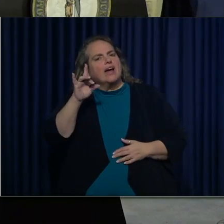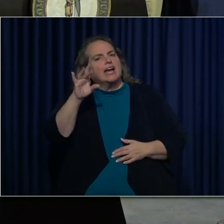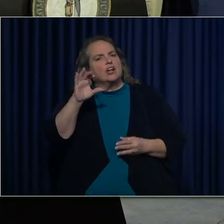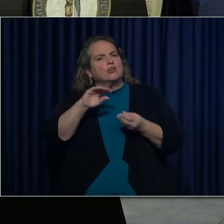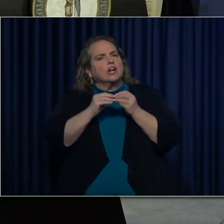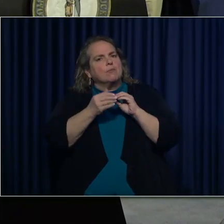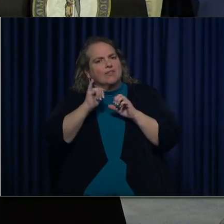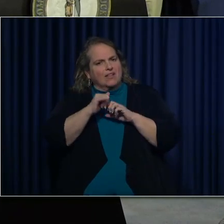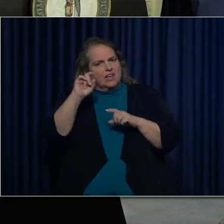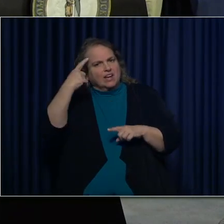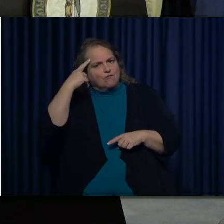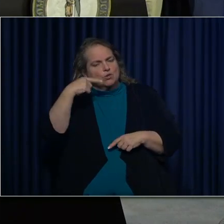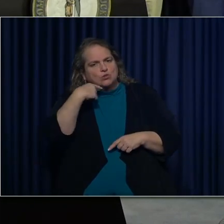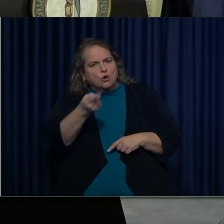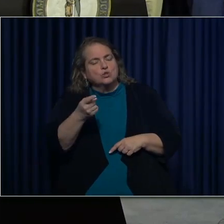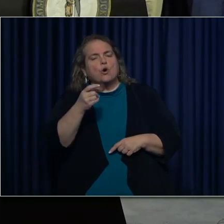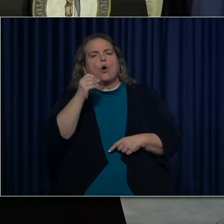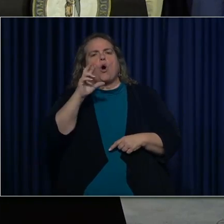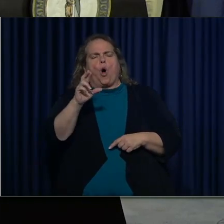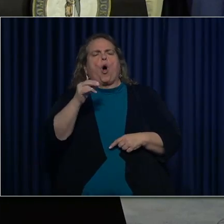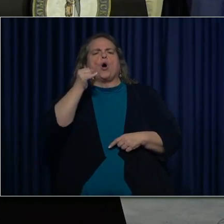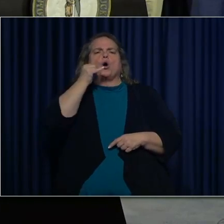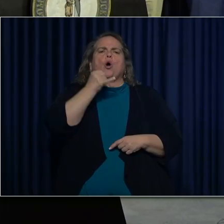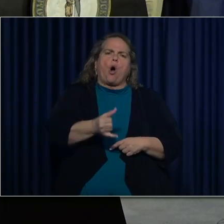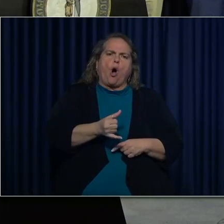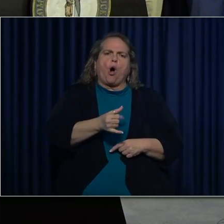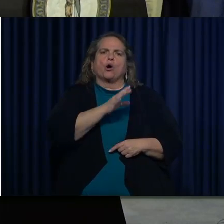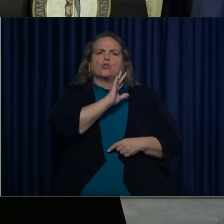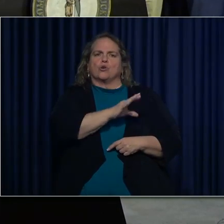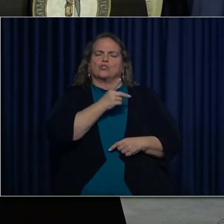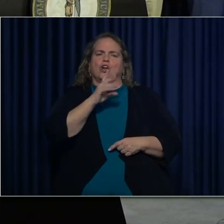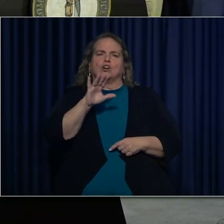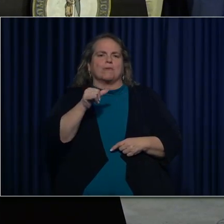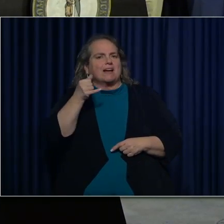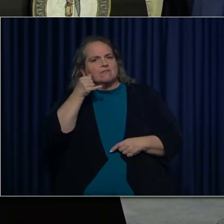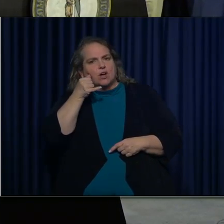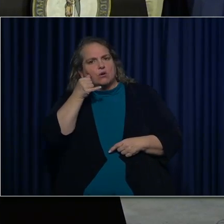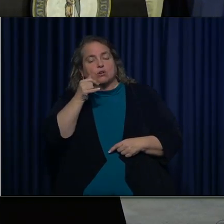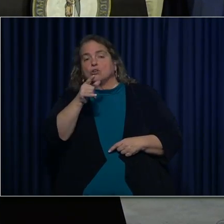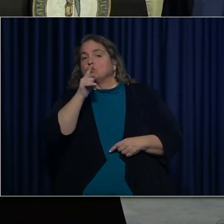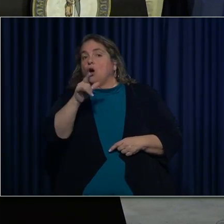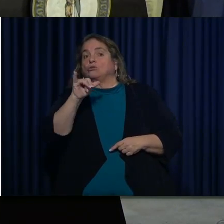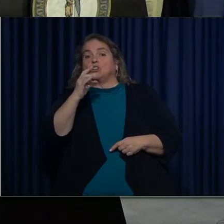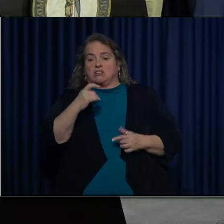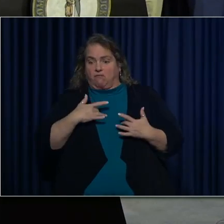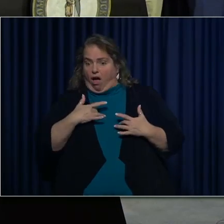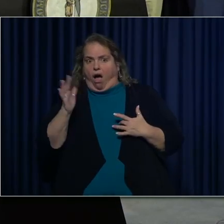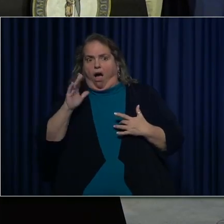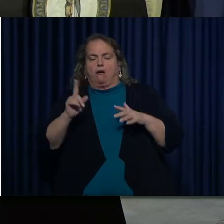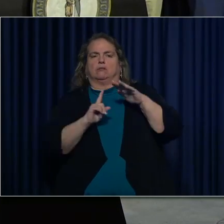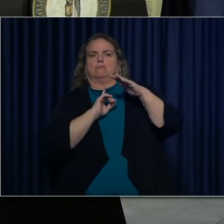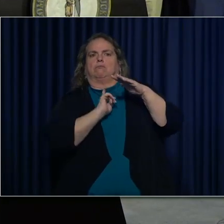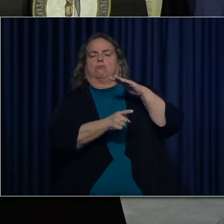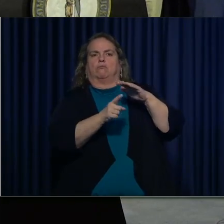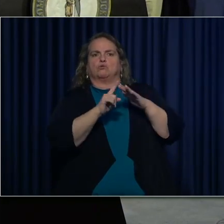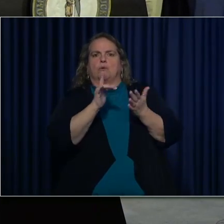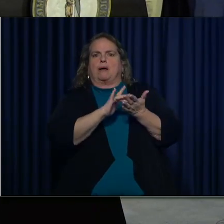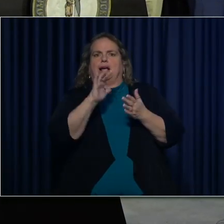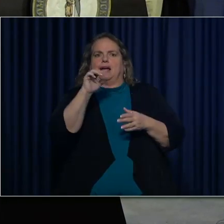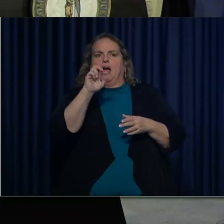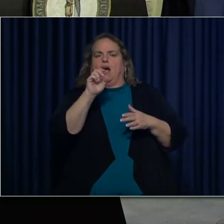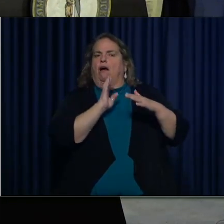governor has told you or reach out to your clinician by phone. Don't seek medical care if you would not otherwise